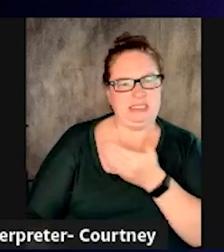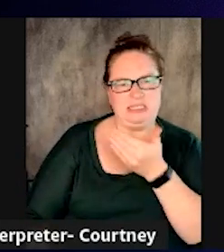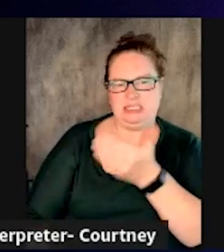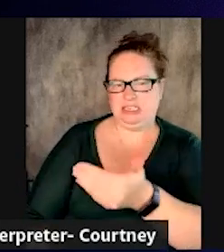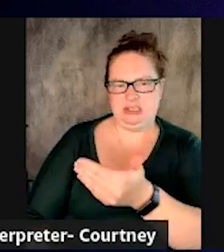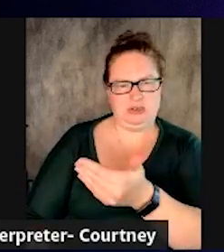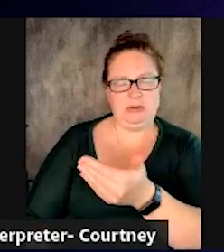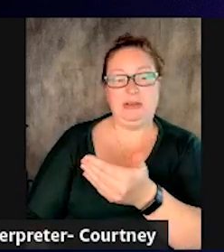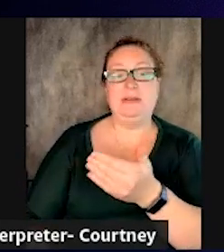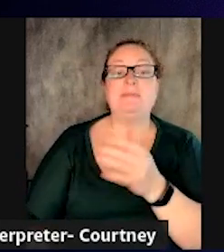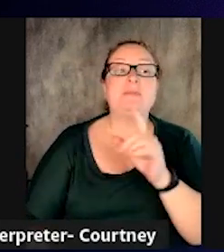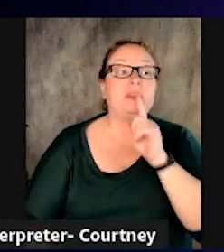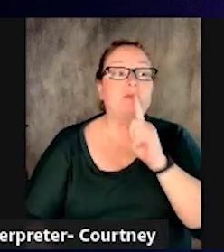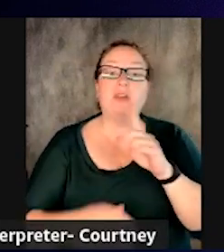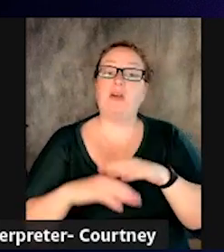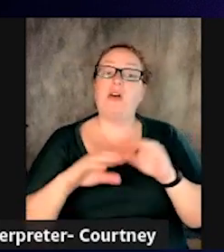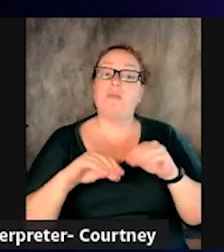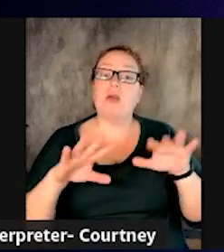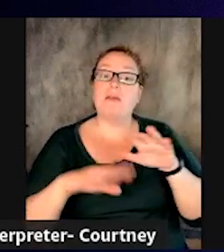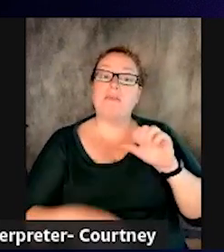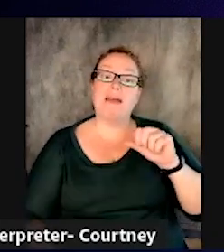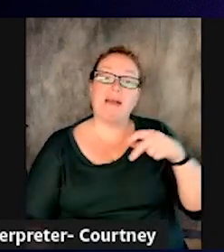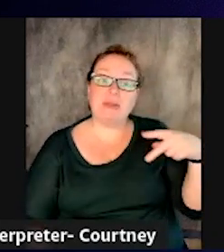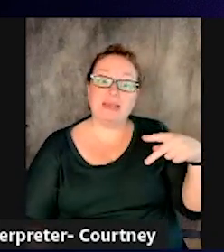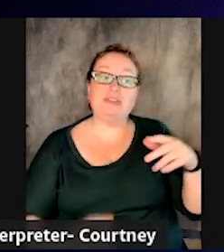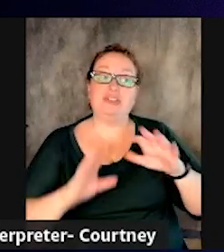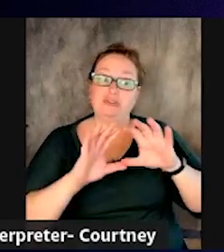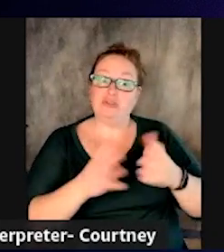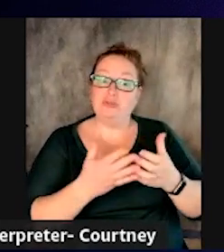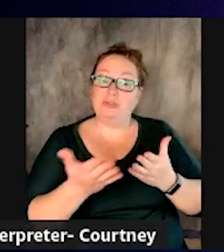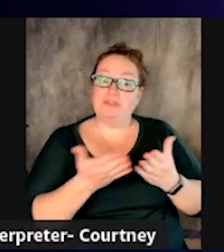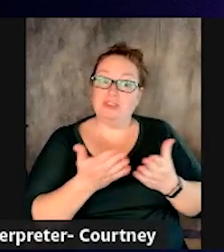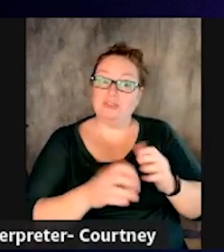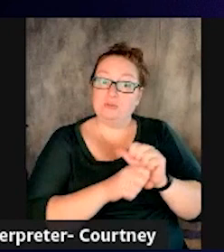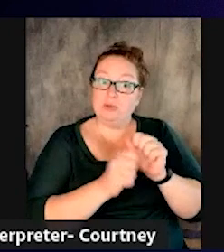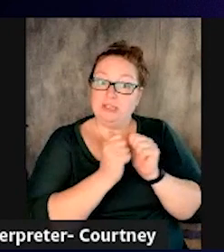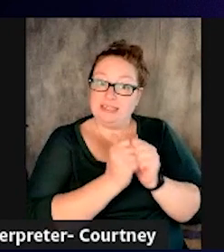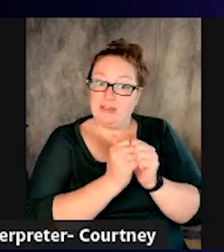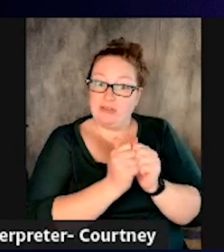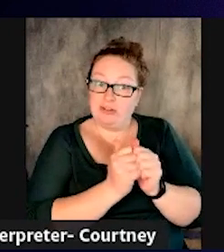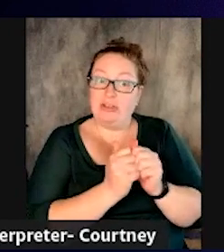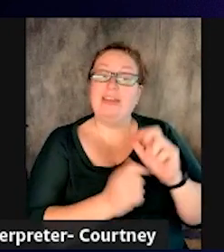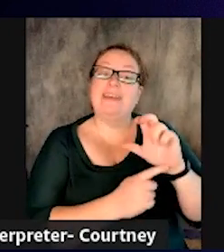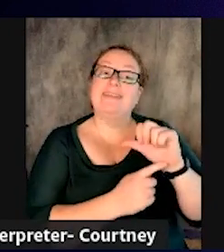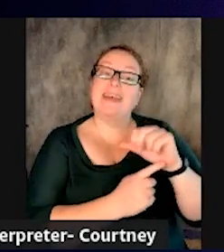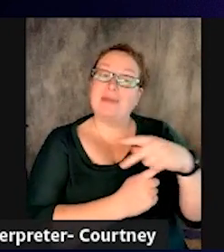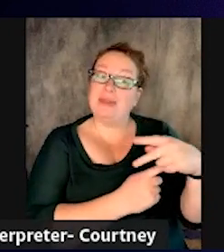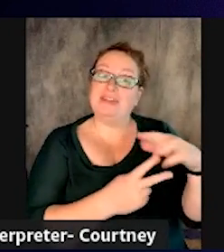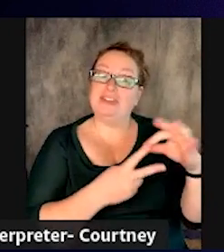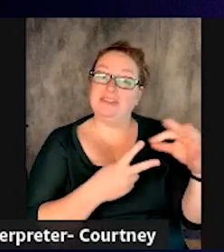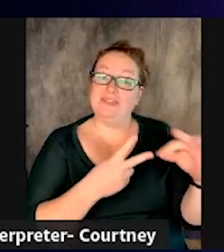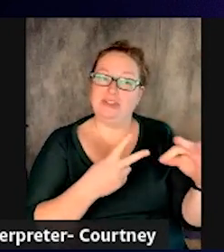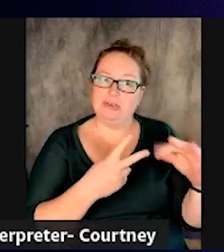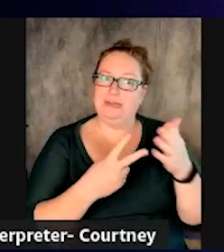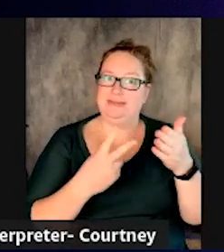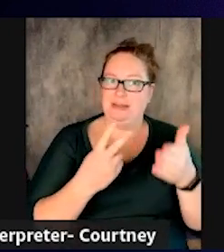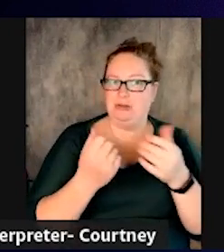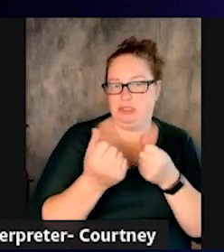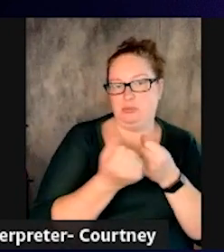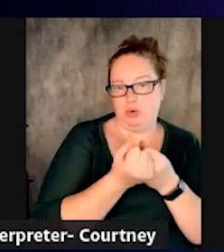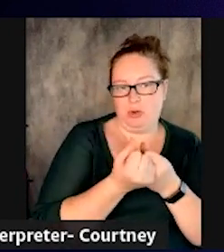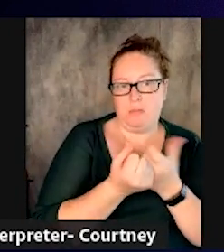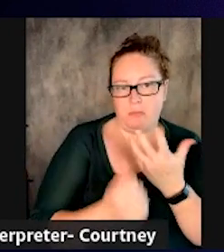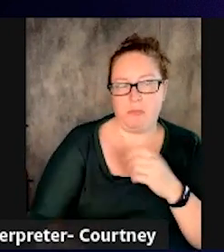what you have on-prem are applications, groups of servers working together, the application feature is available to support you.